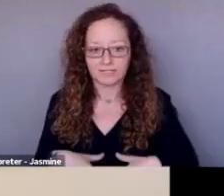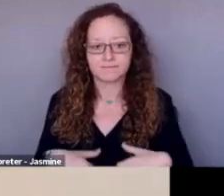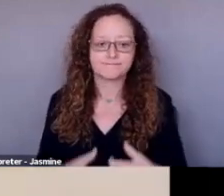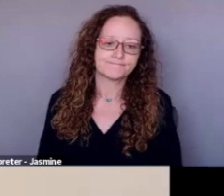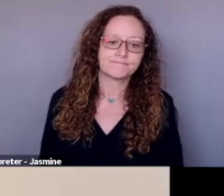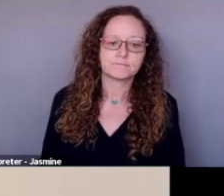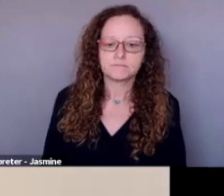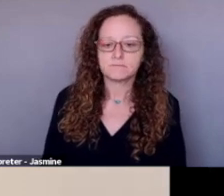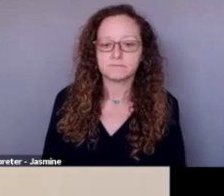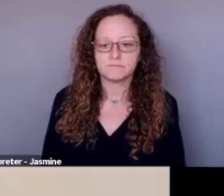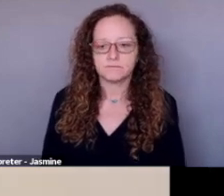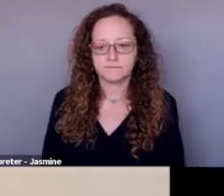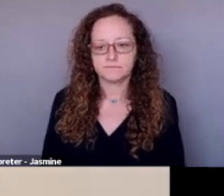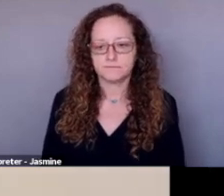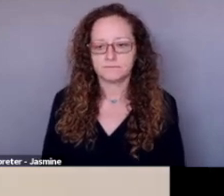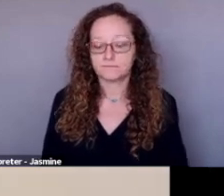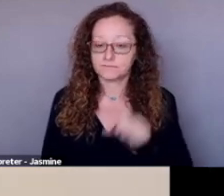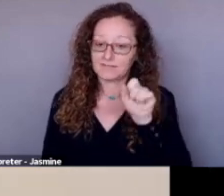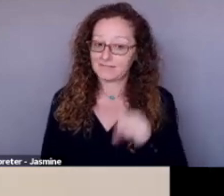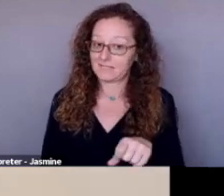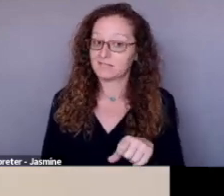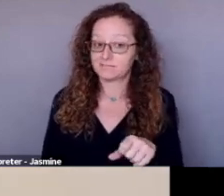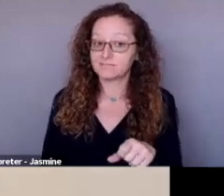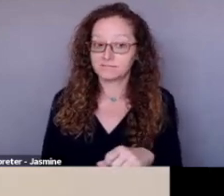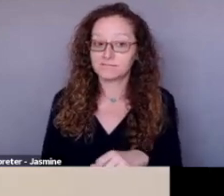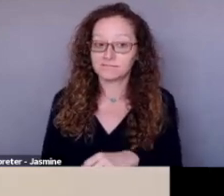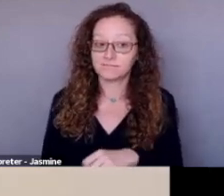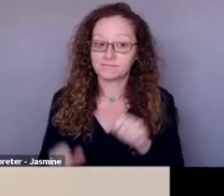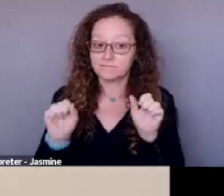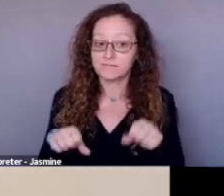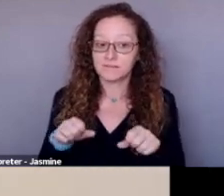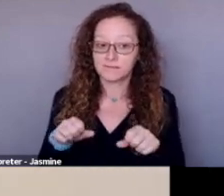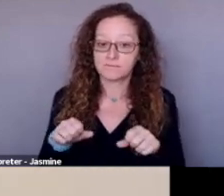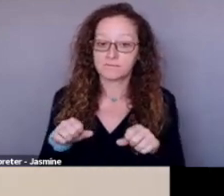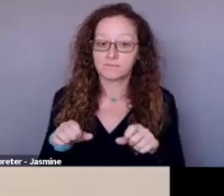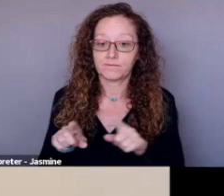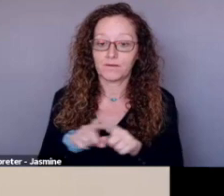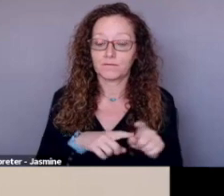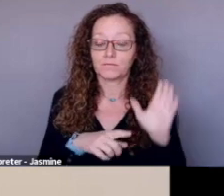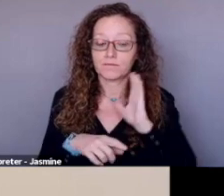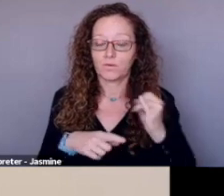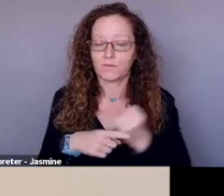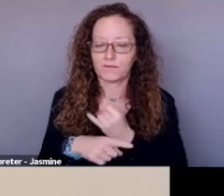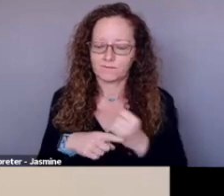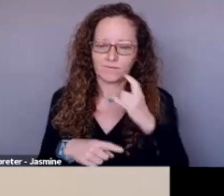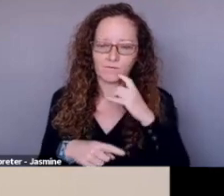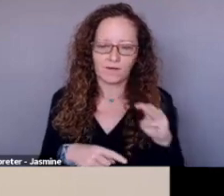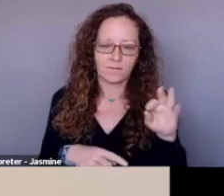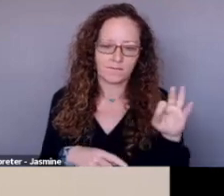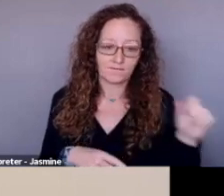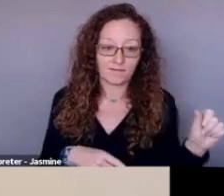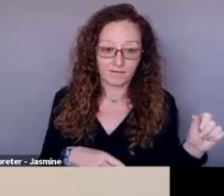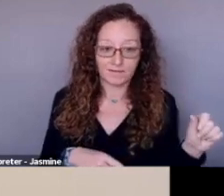That you can do that as well. I've interned when I was doing my MFA. I've